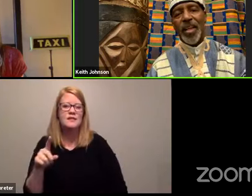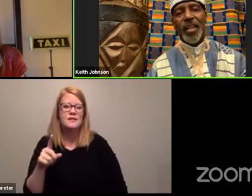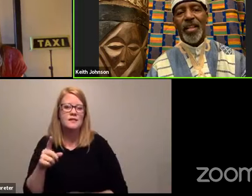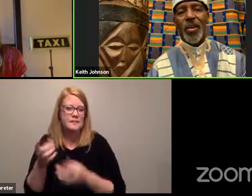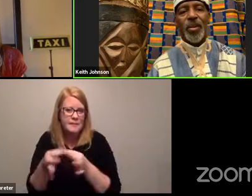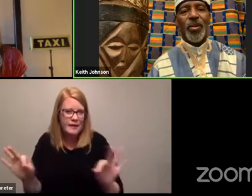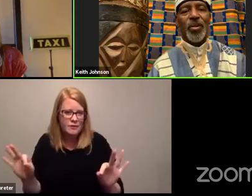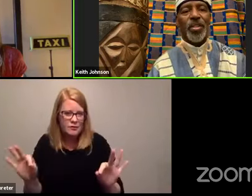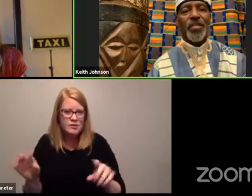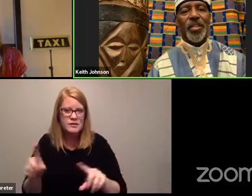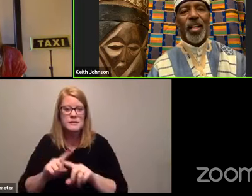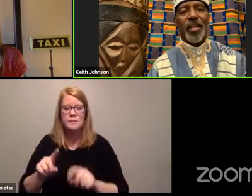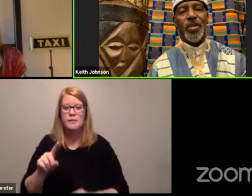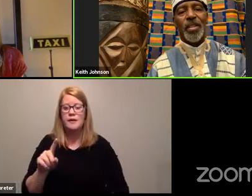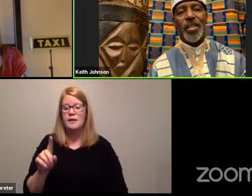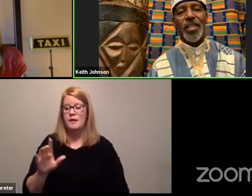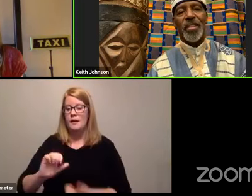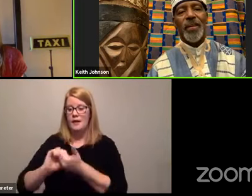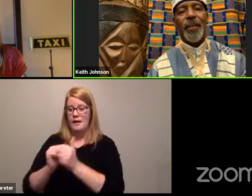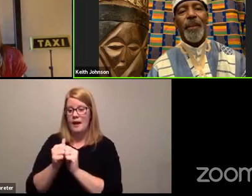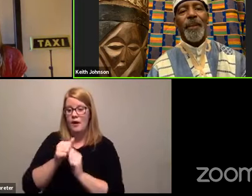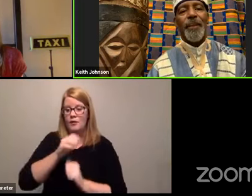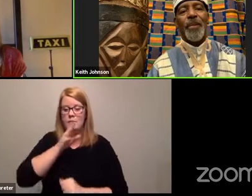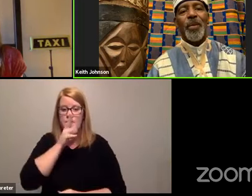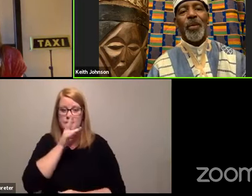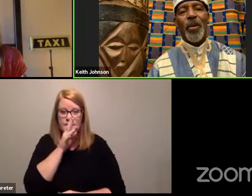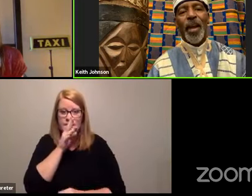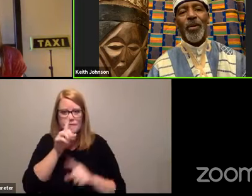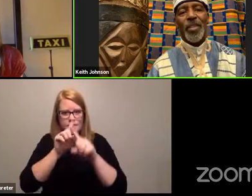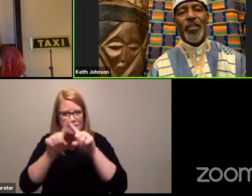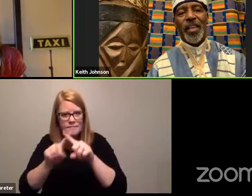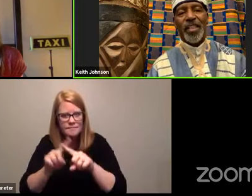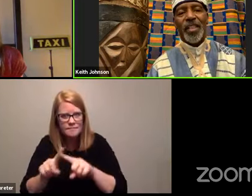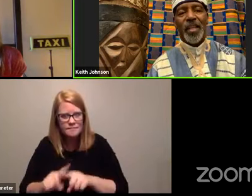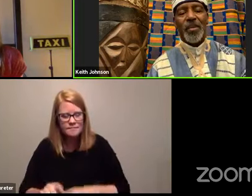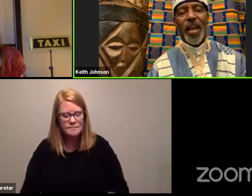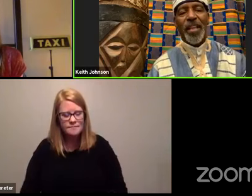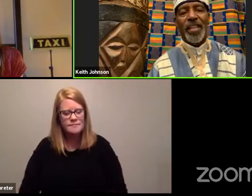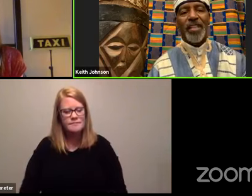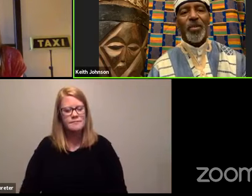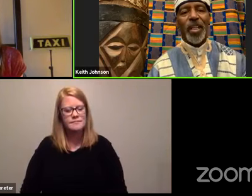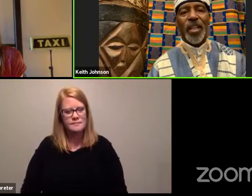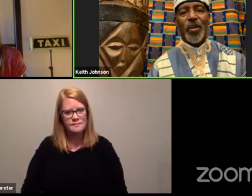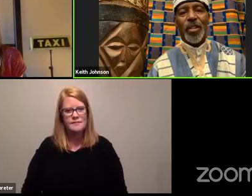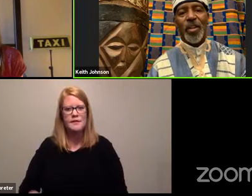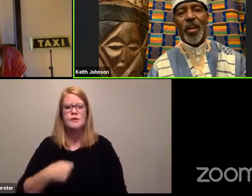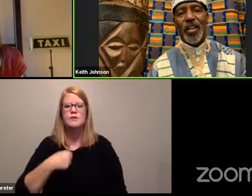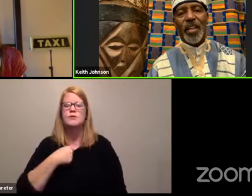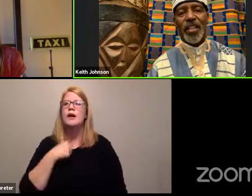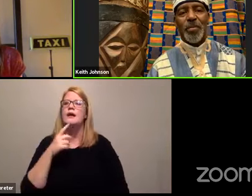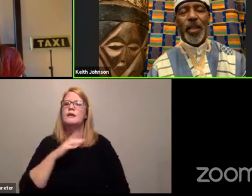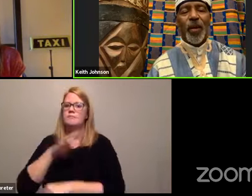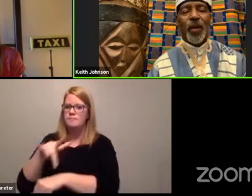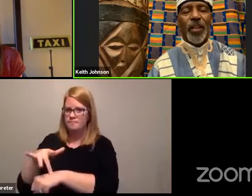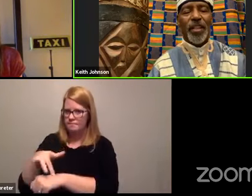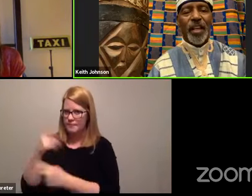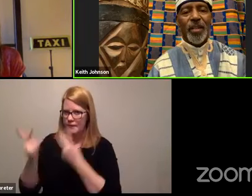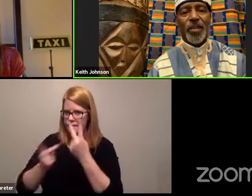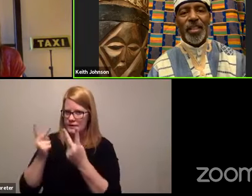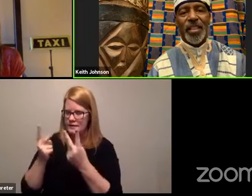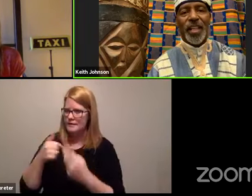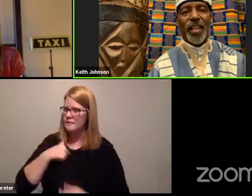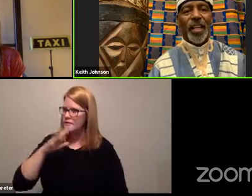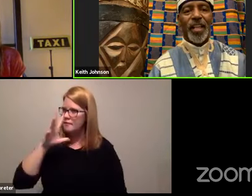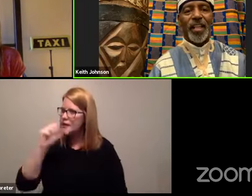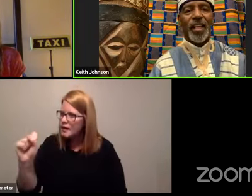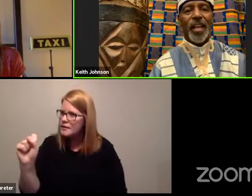same thing in all of those different languages. What I was fascinated by is when they would talk, they speak all of the